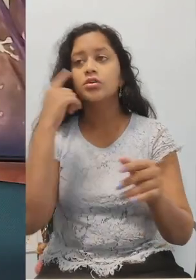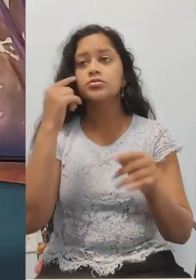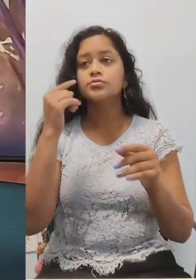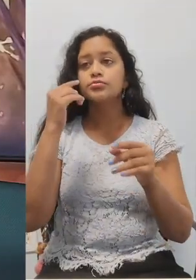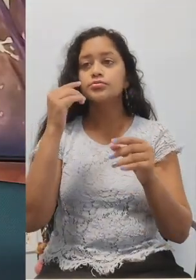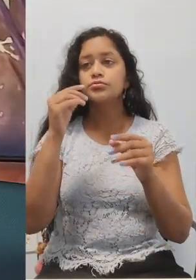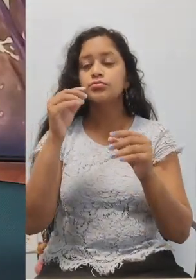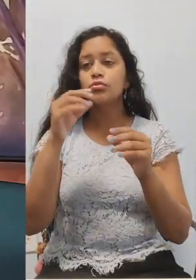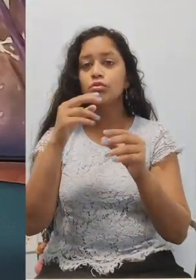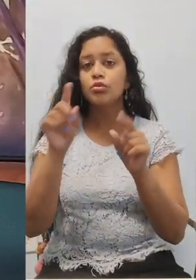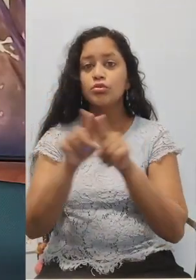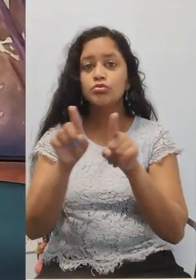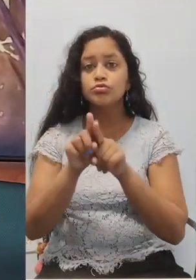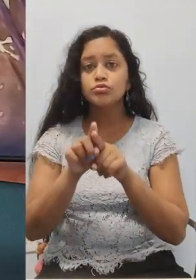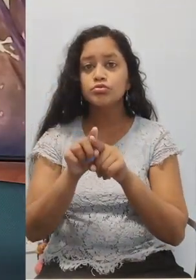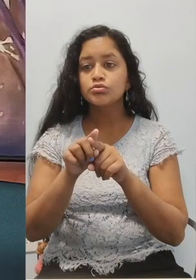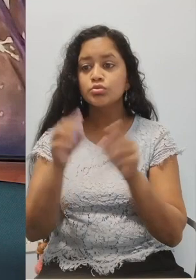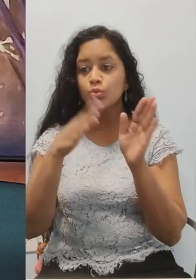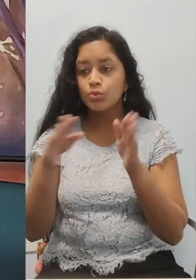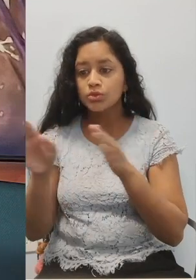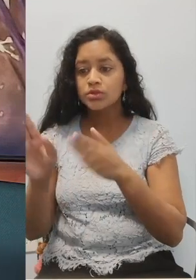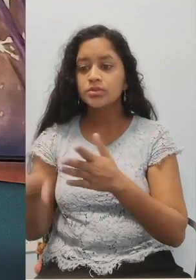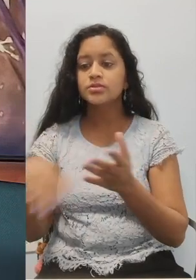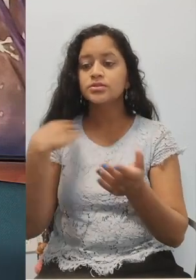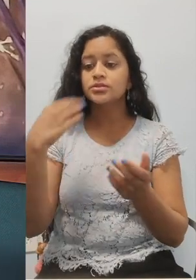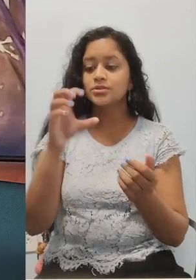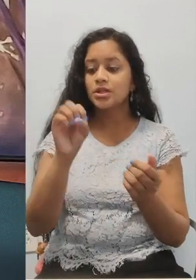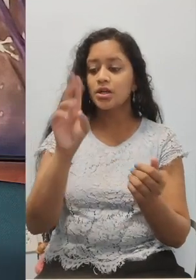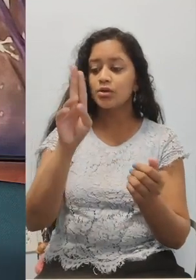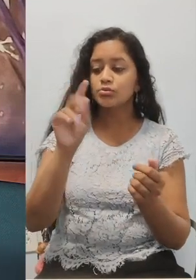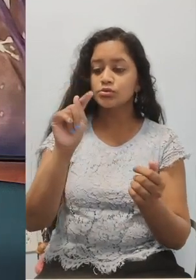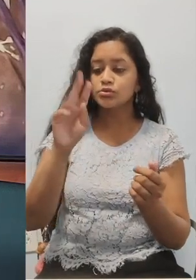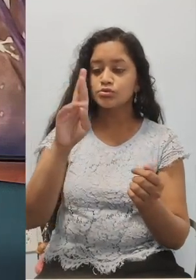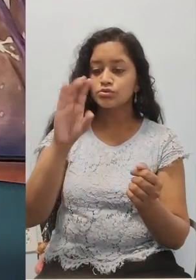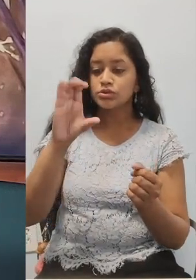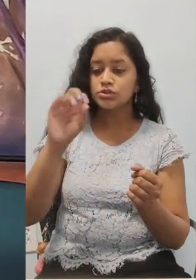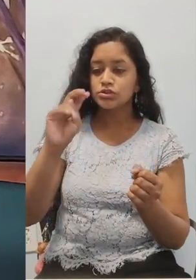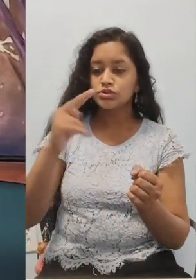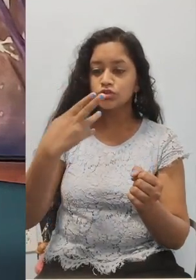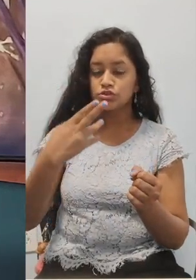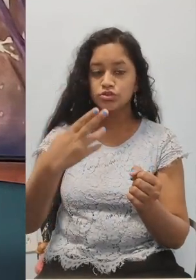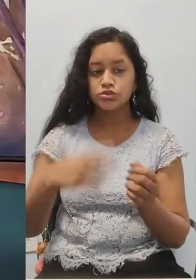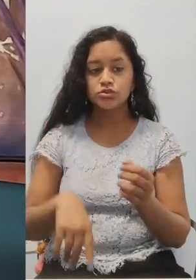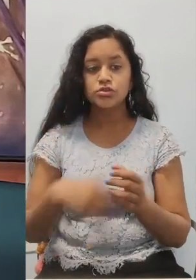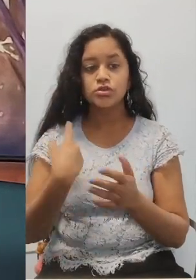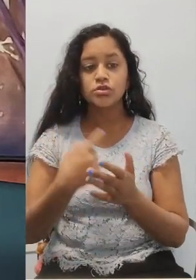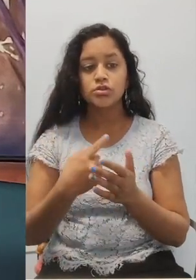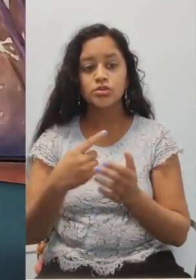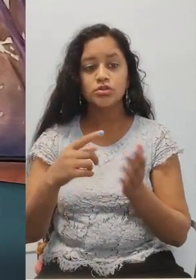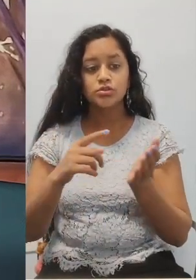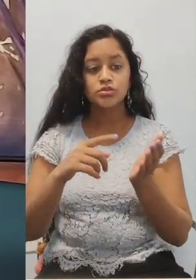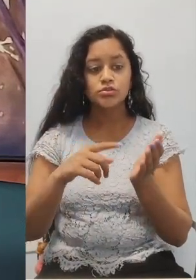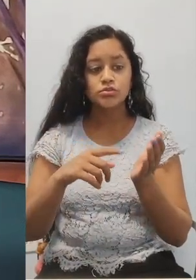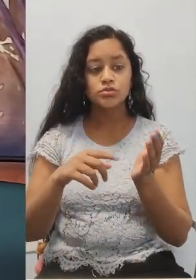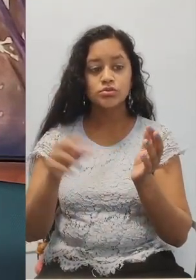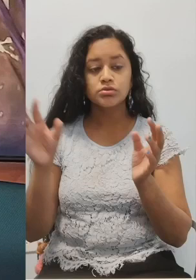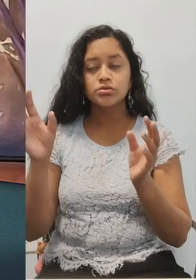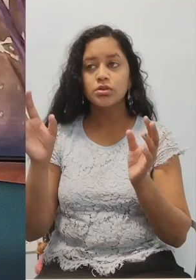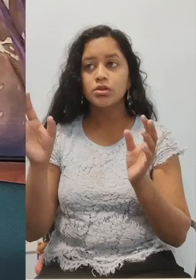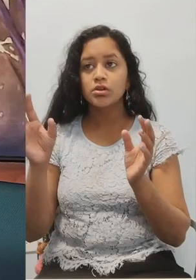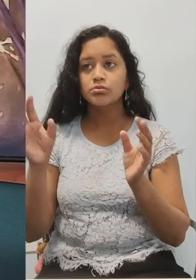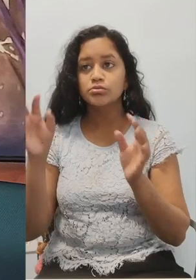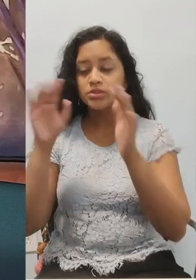we are conducting field research, so we are studying our sharks with various methods. Okay. So we get the information that we